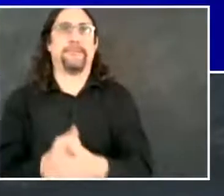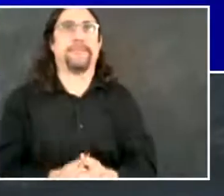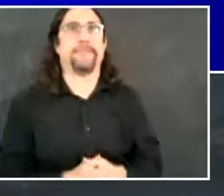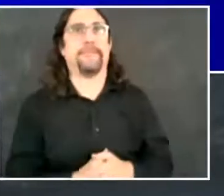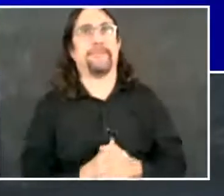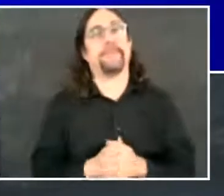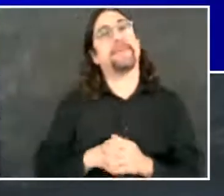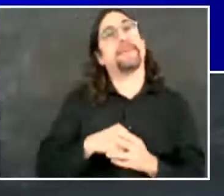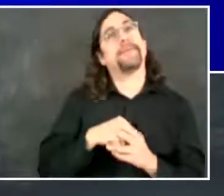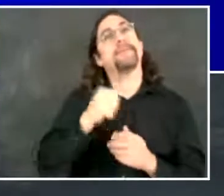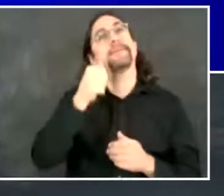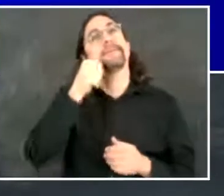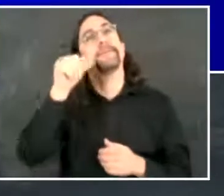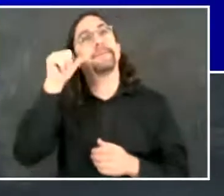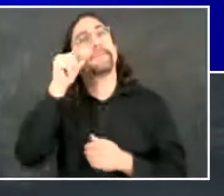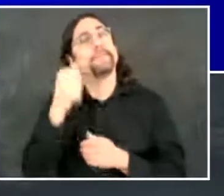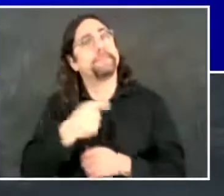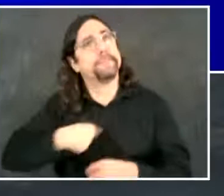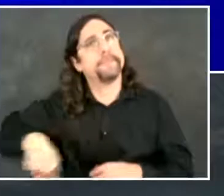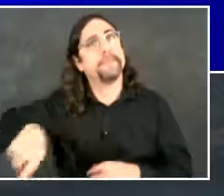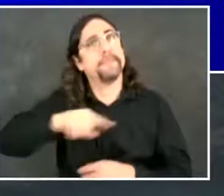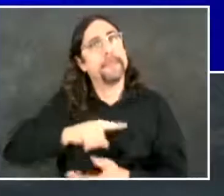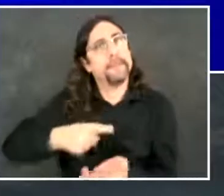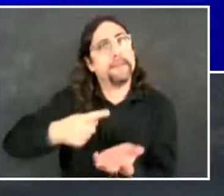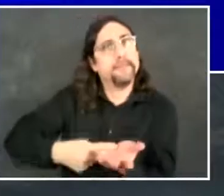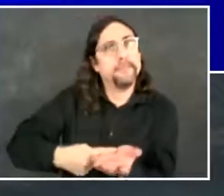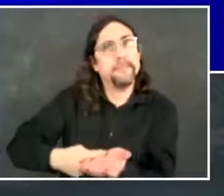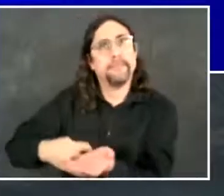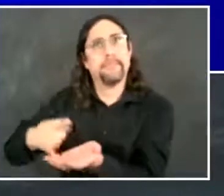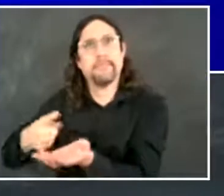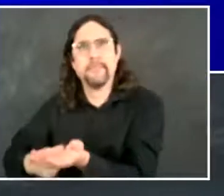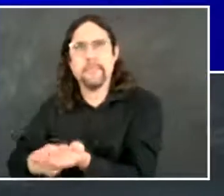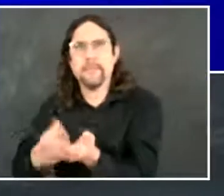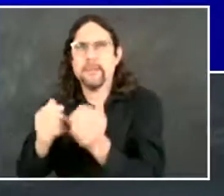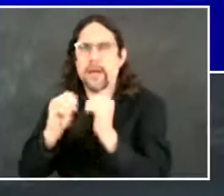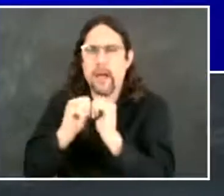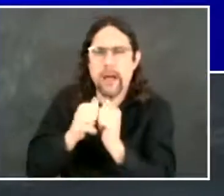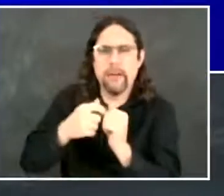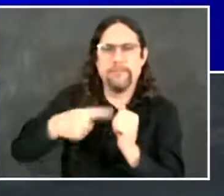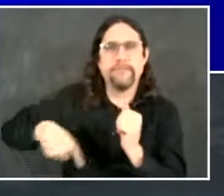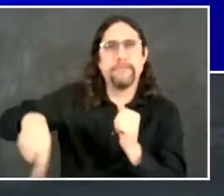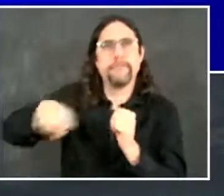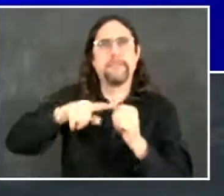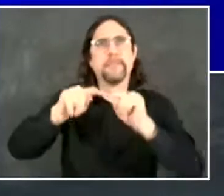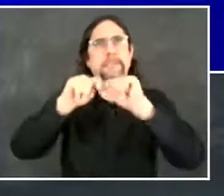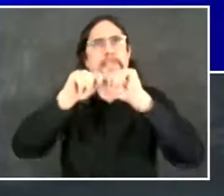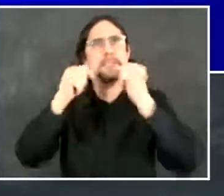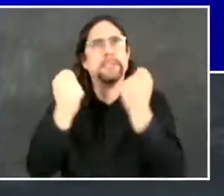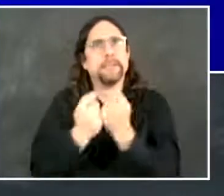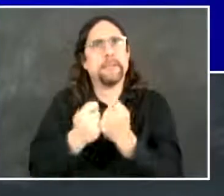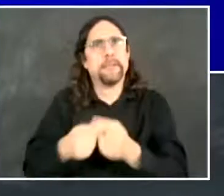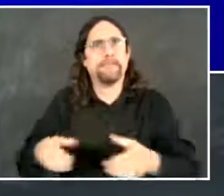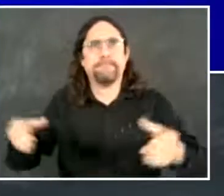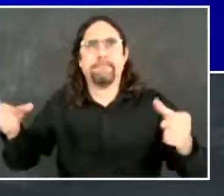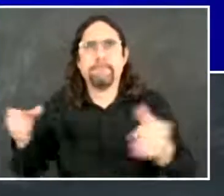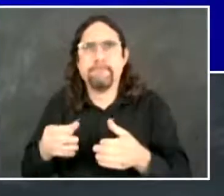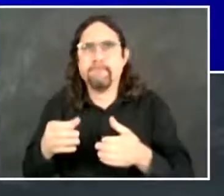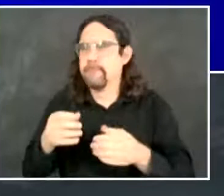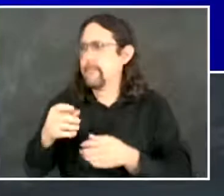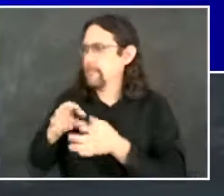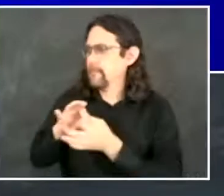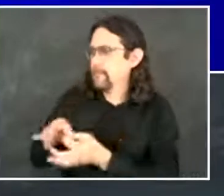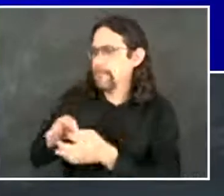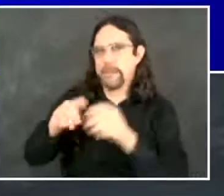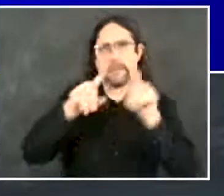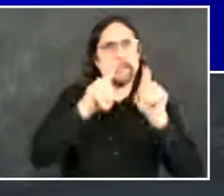just by NYPD, but by a variety of other agencies. That we're going to have people out there on top of enforcement educating, providing the face coverings